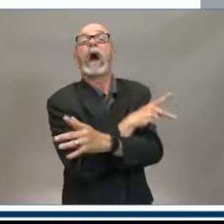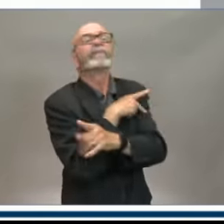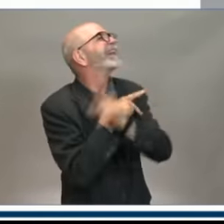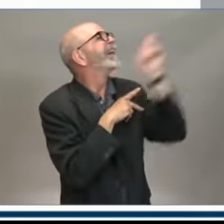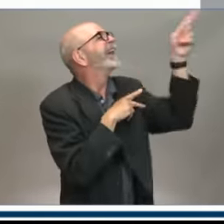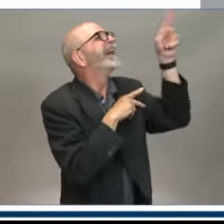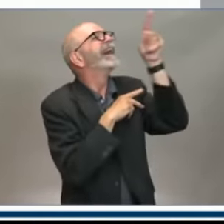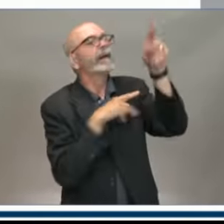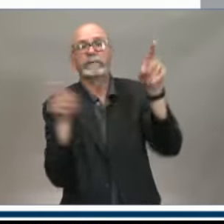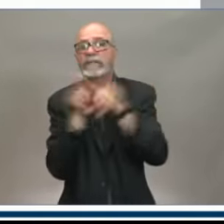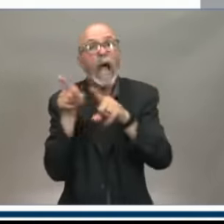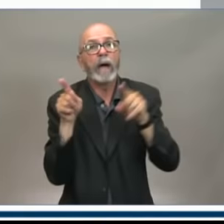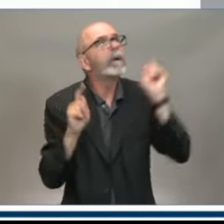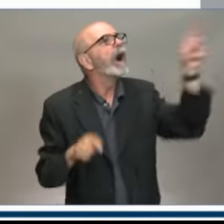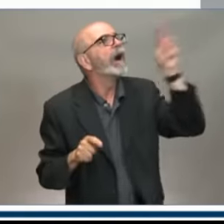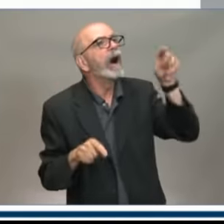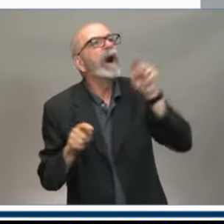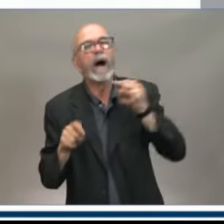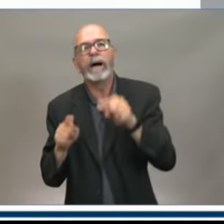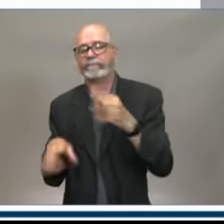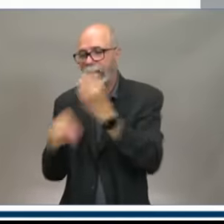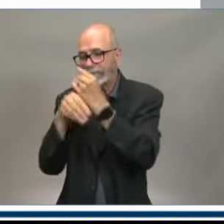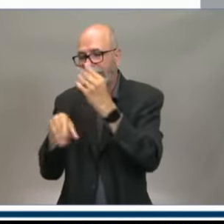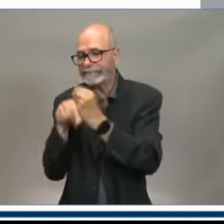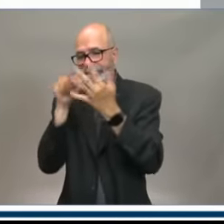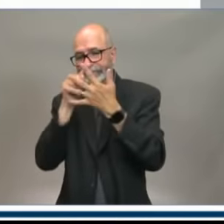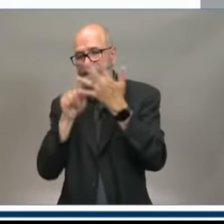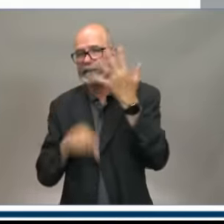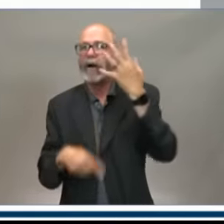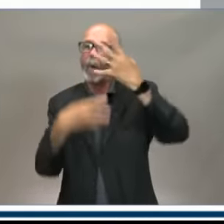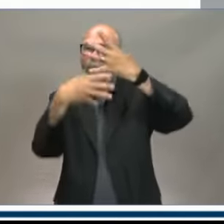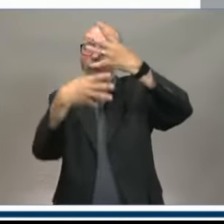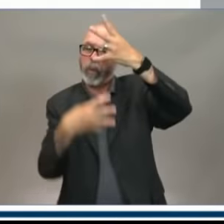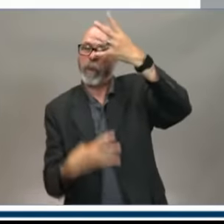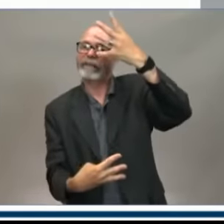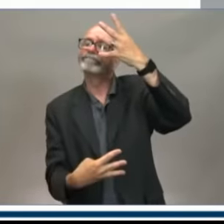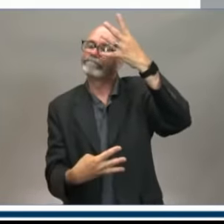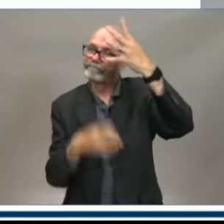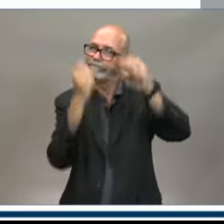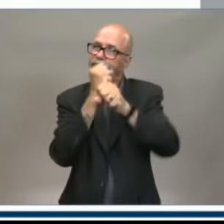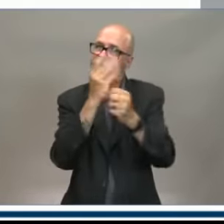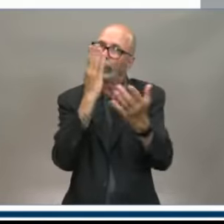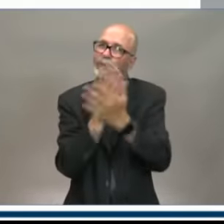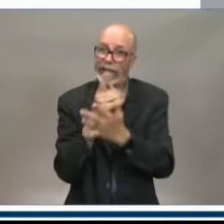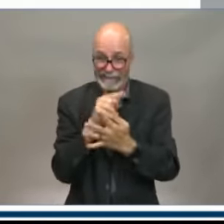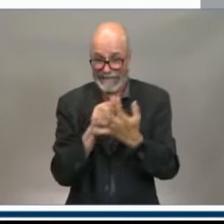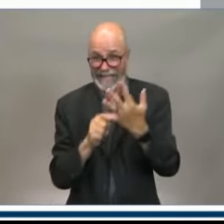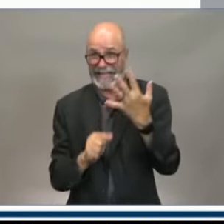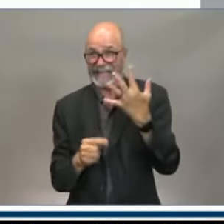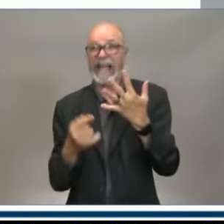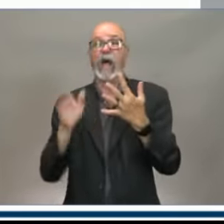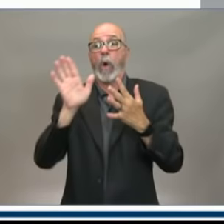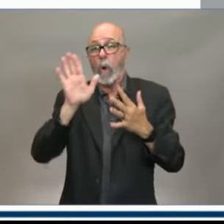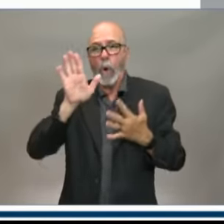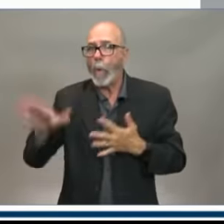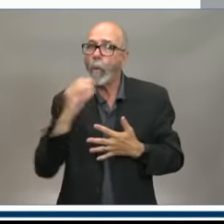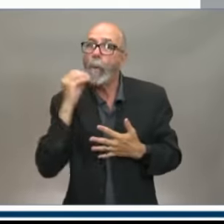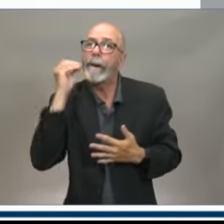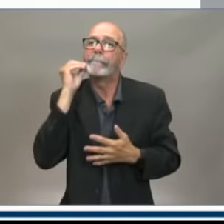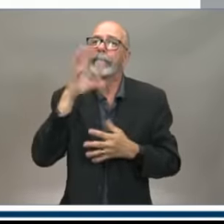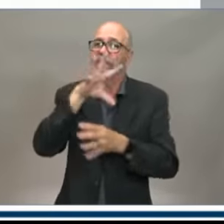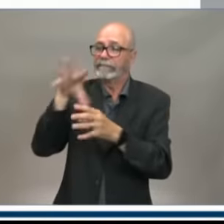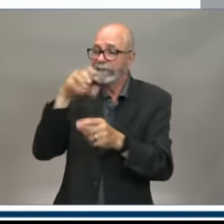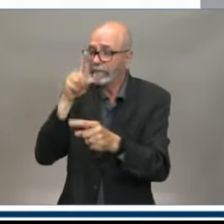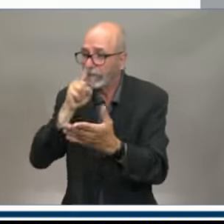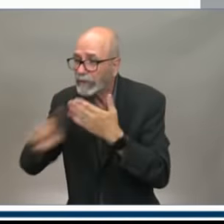list of symptoms for the same purpose of making sure we have a very low threshold for identifying, testing somebody who